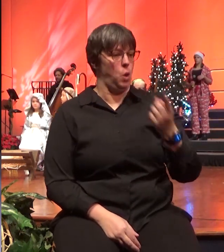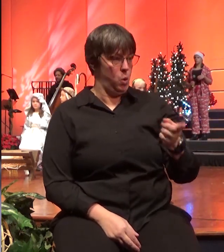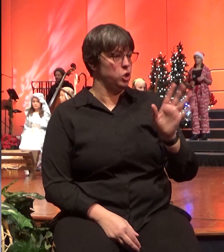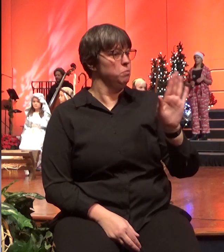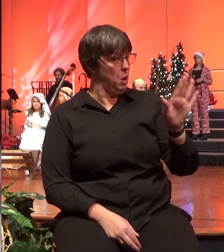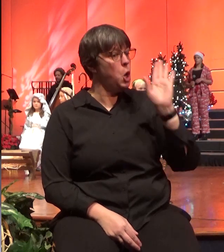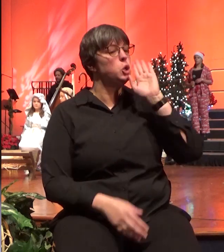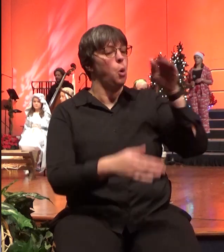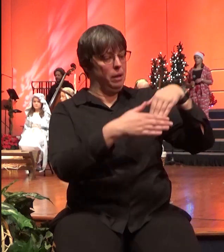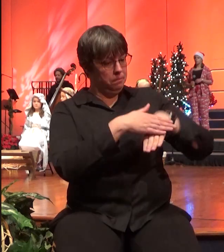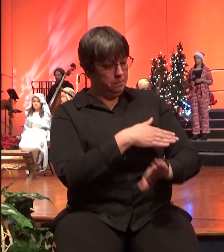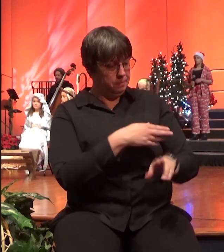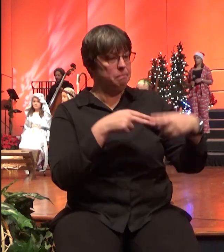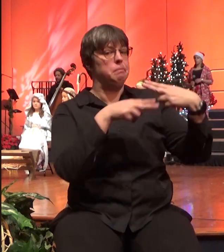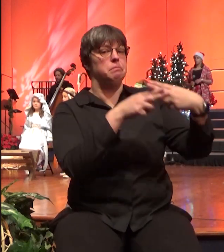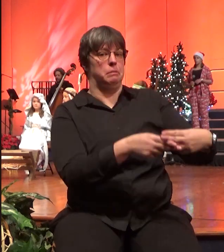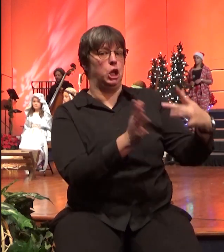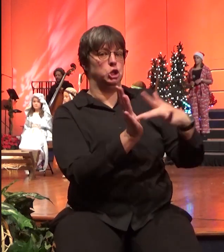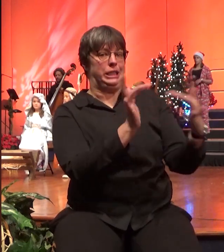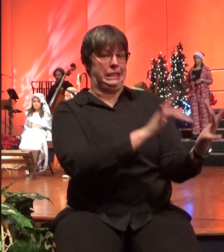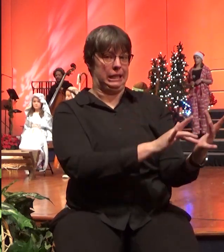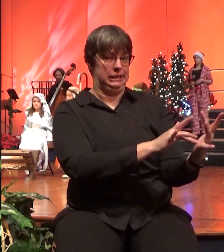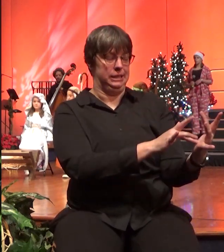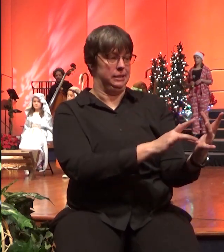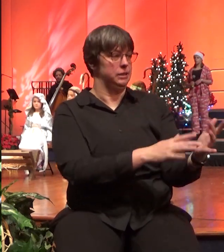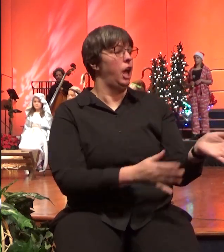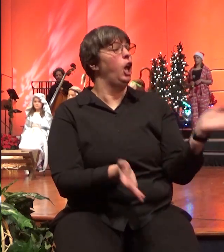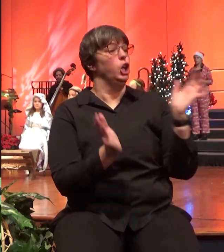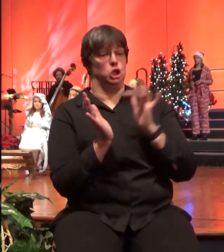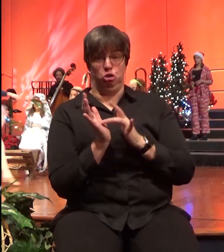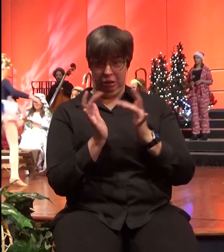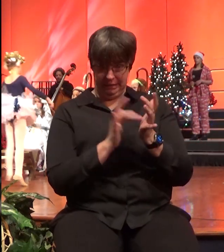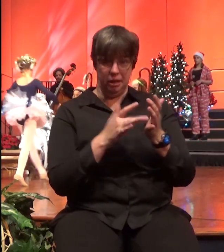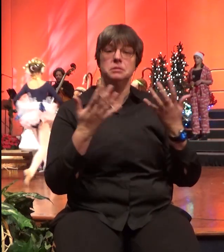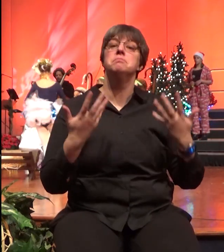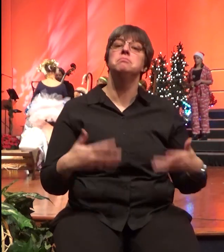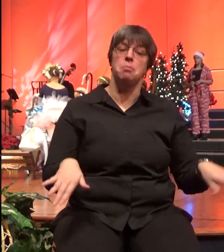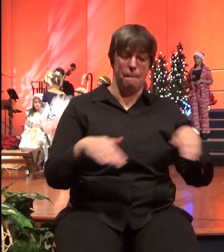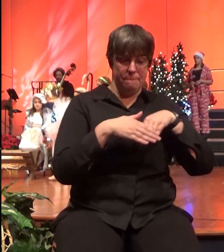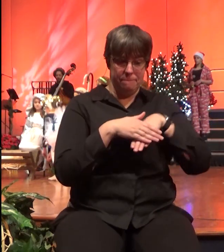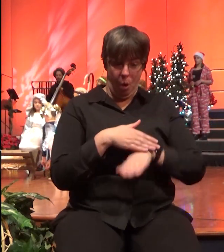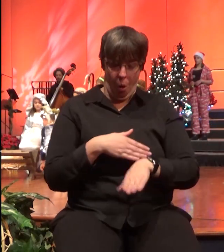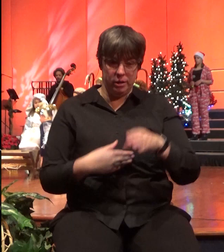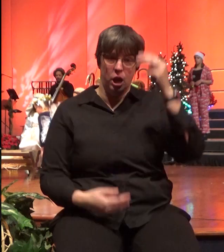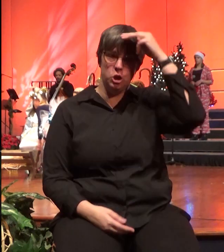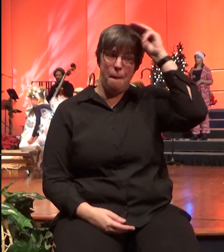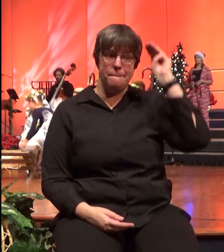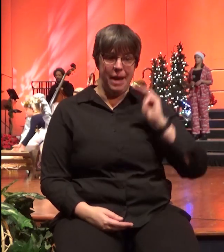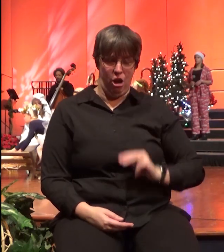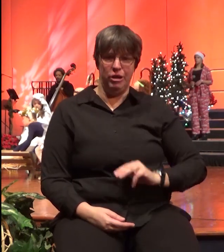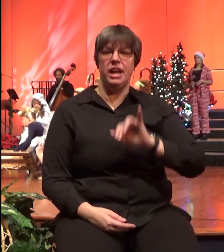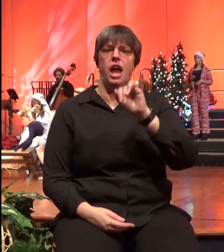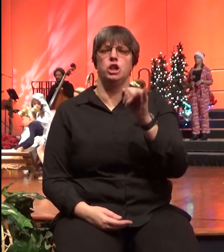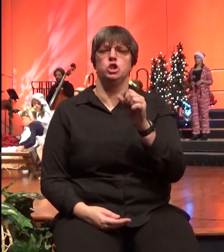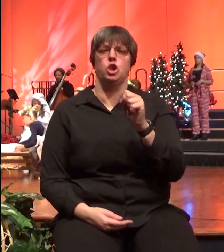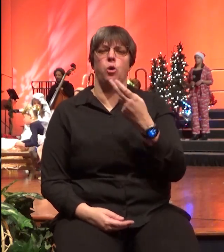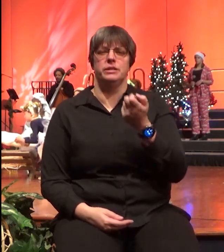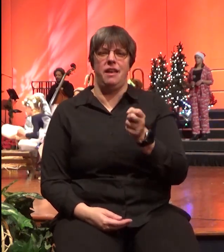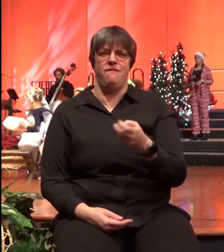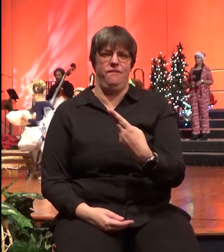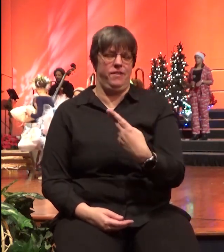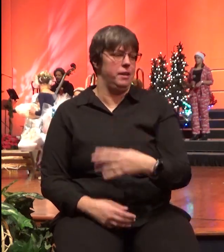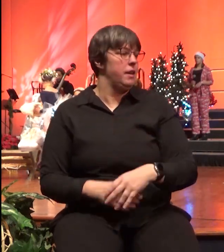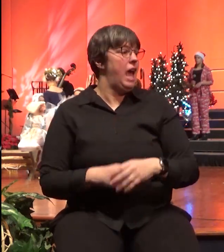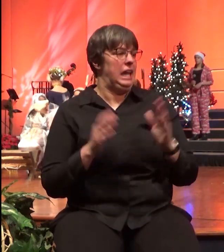son called Jesus. Jesus was born to Mary and Joseph in the little